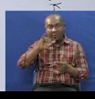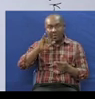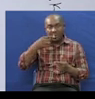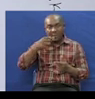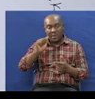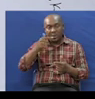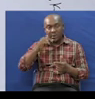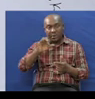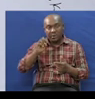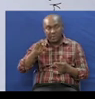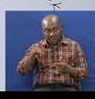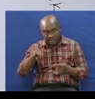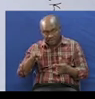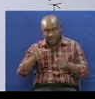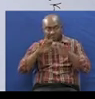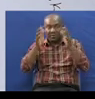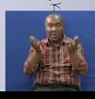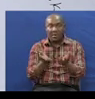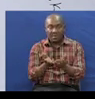of the Earth.